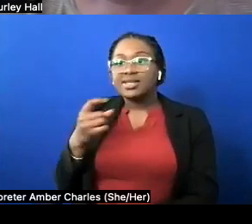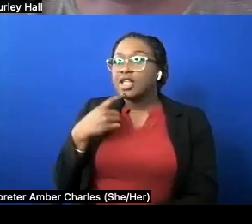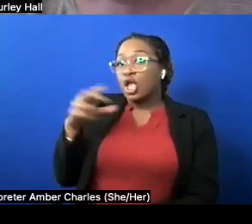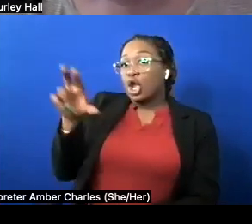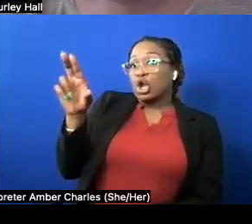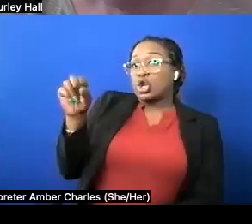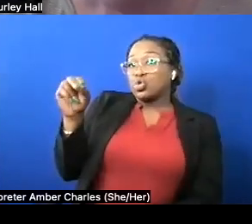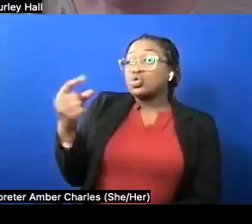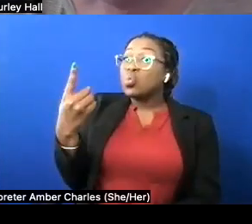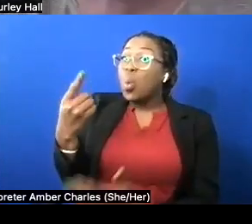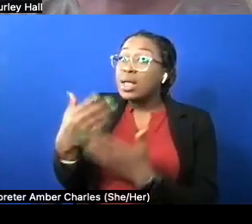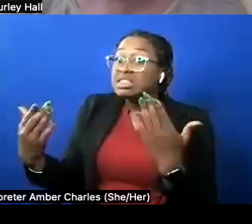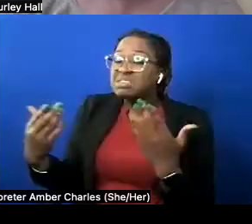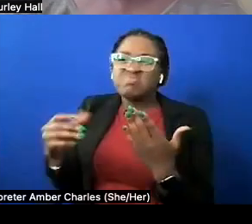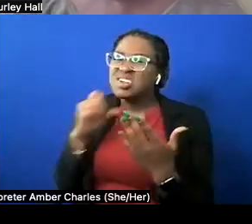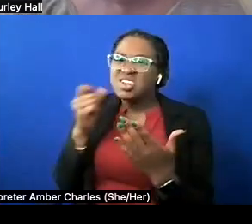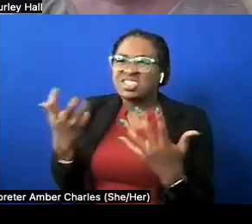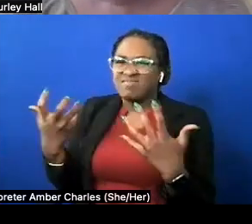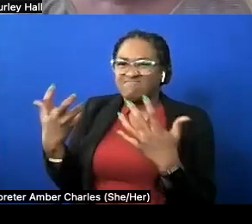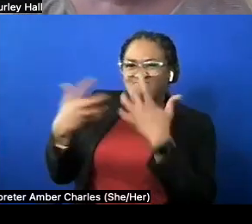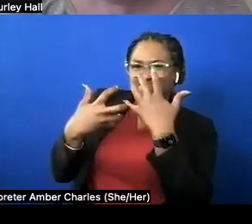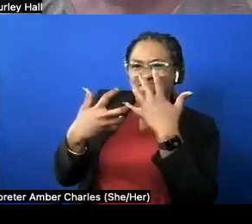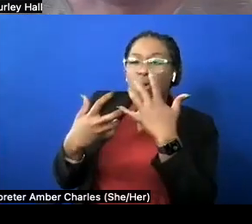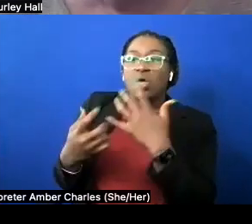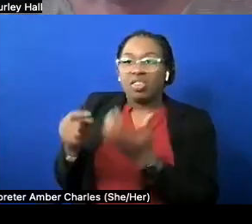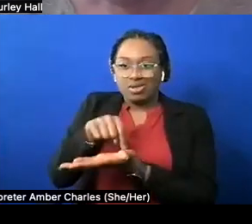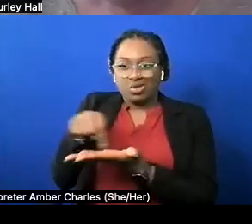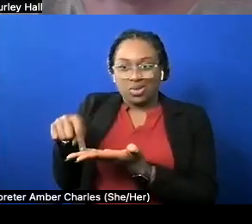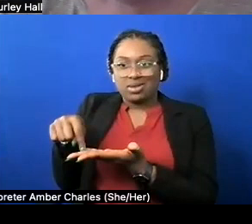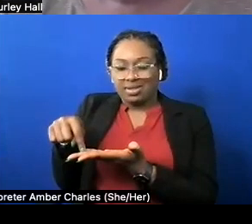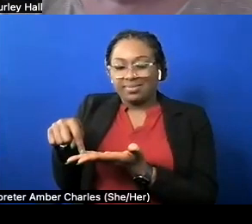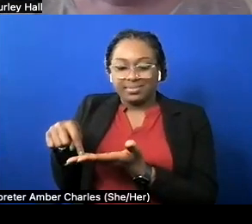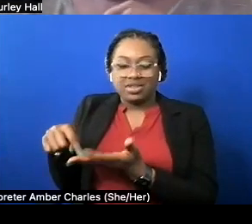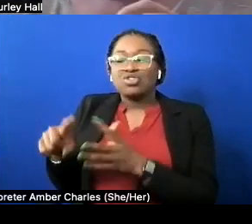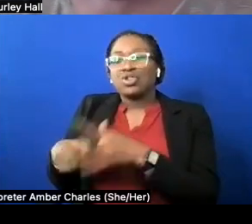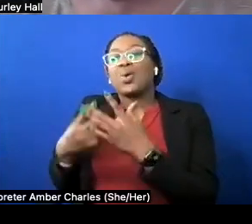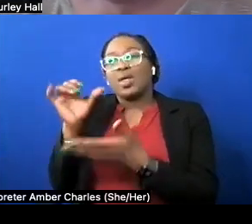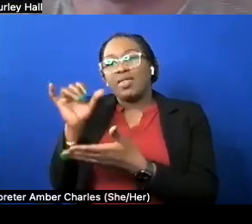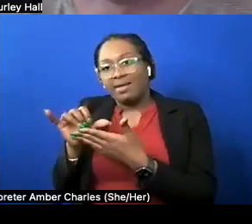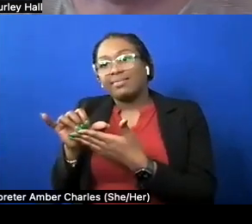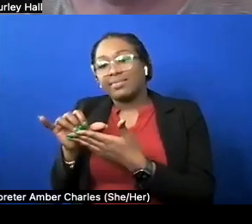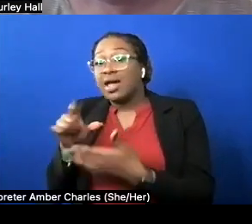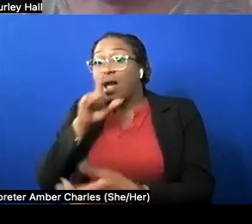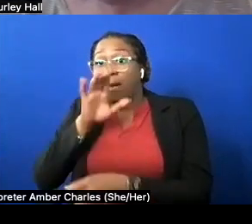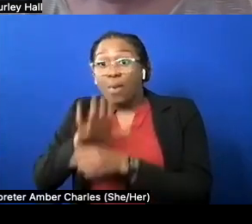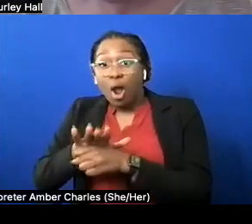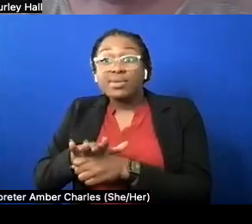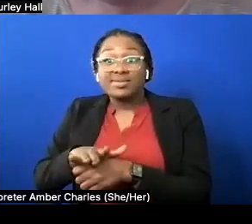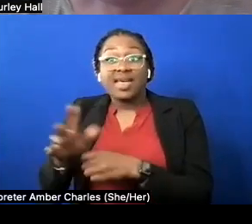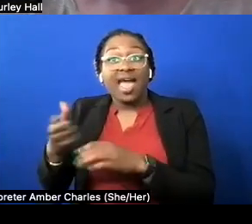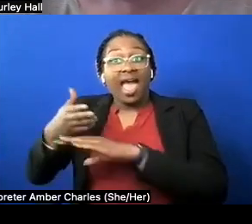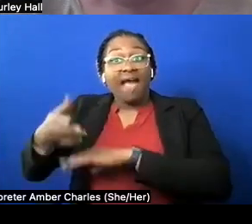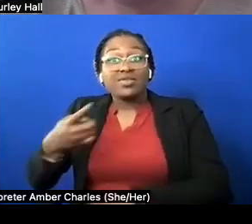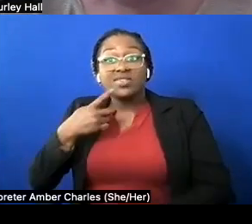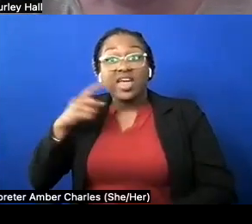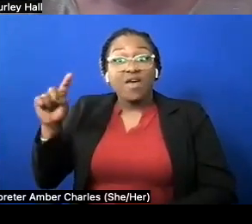that does not work for you this week, right? Start with that. And I guarantee after you've said that first no, you're